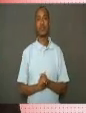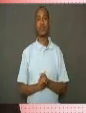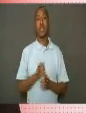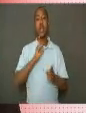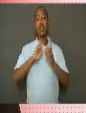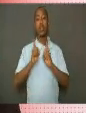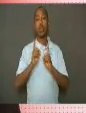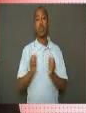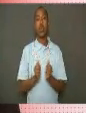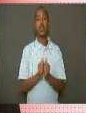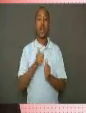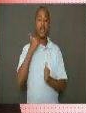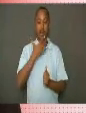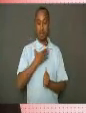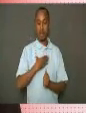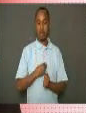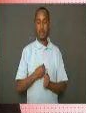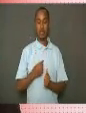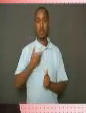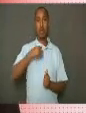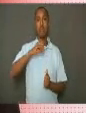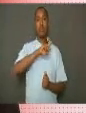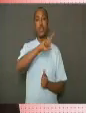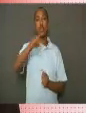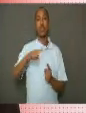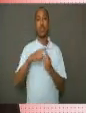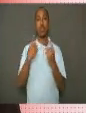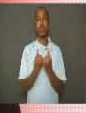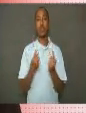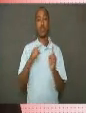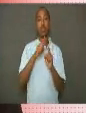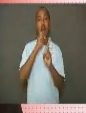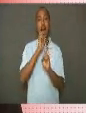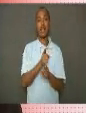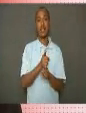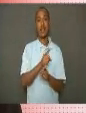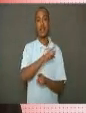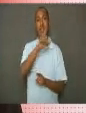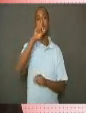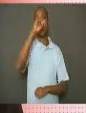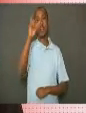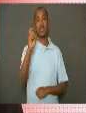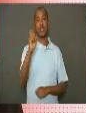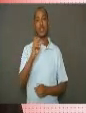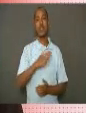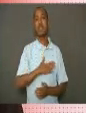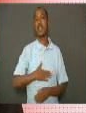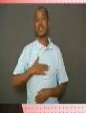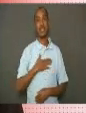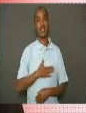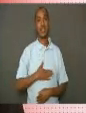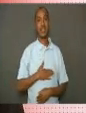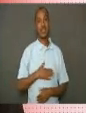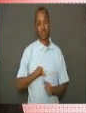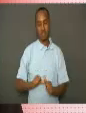Talk with other members of your group to answer this question. Please,